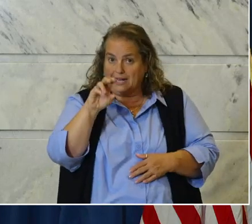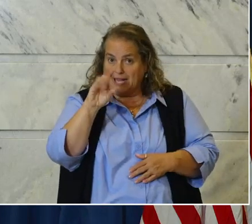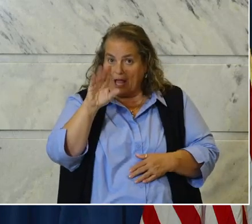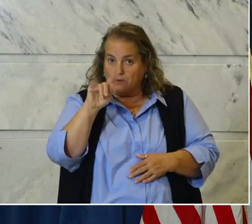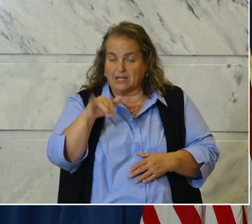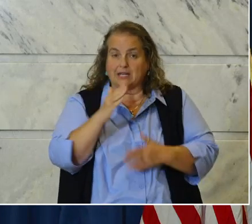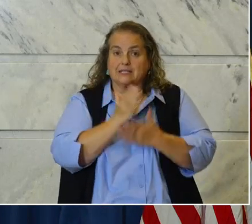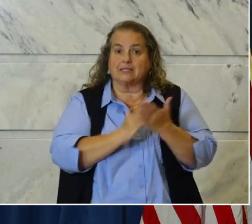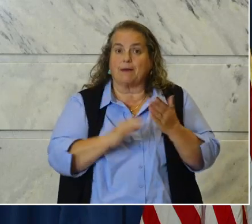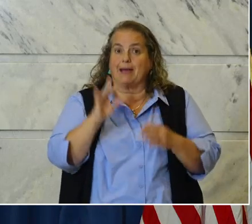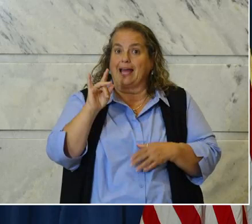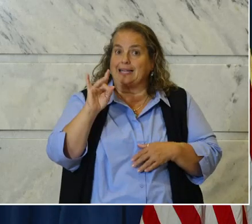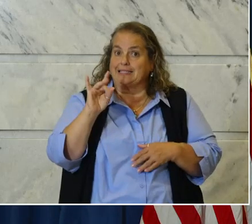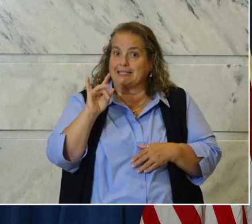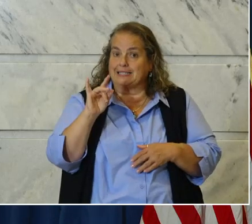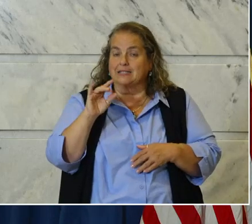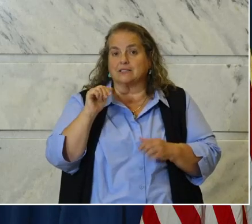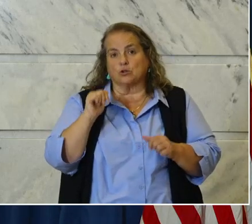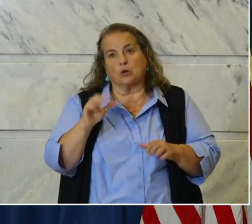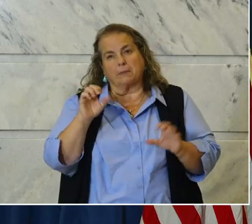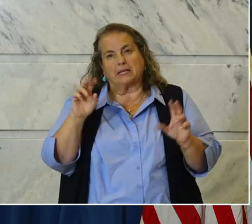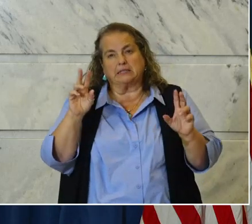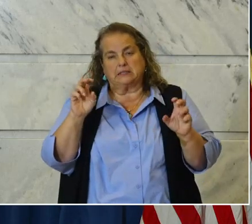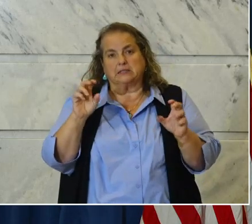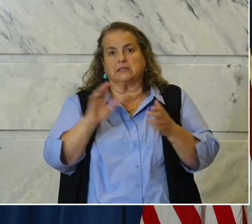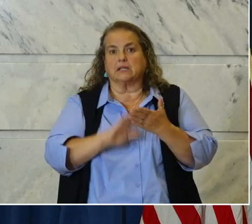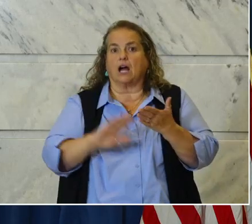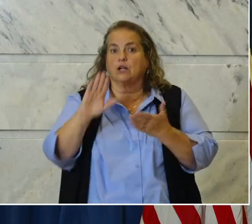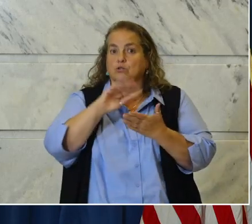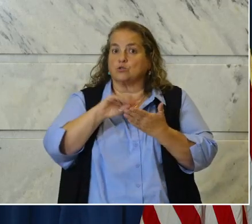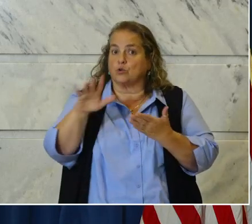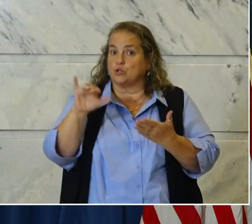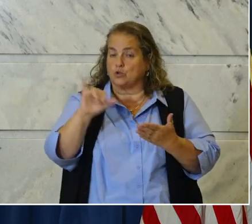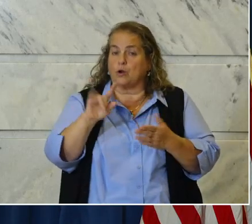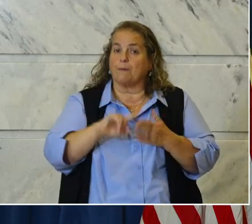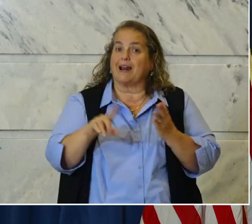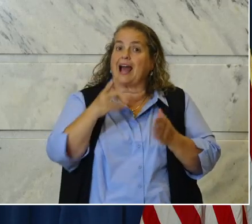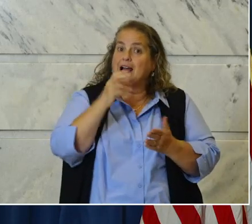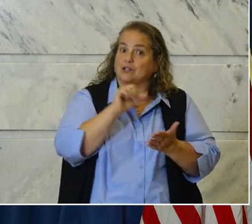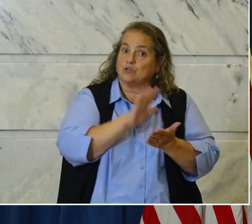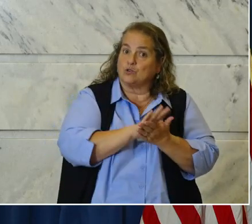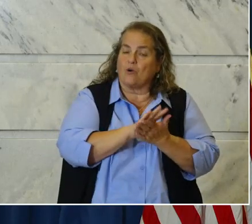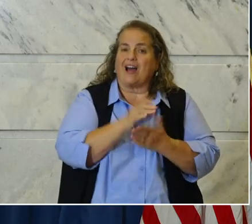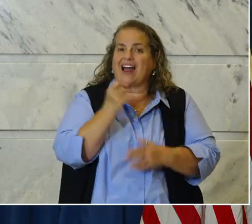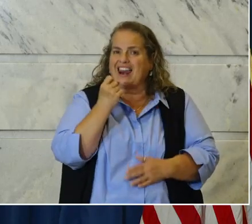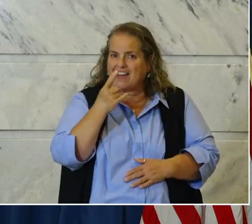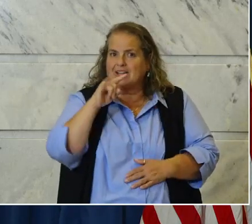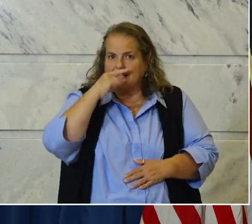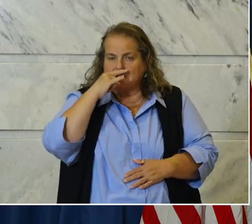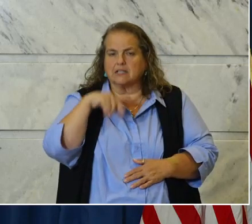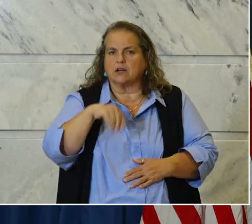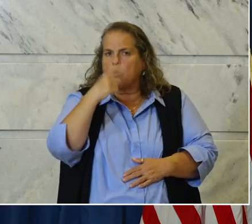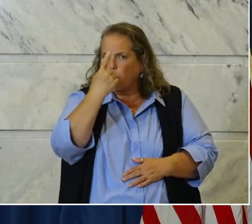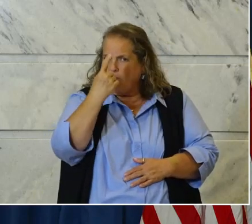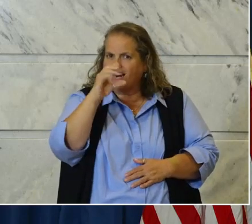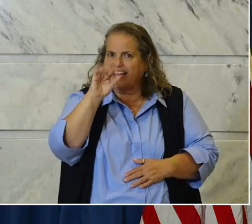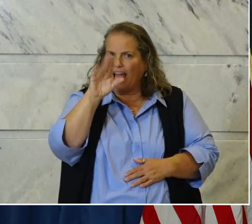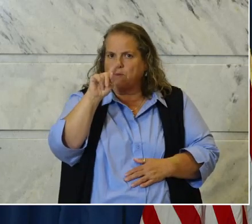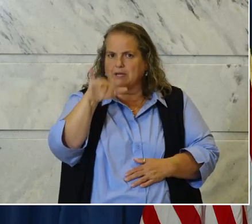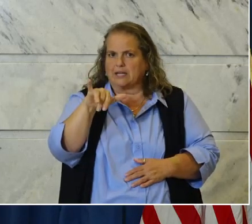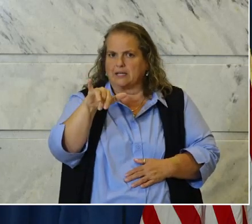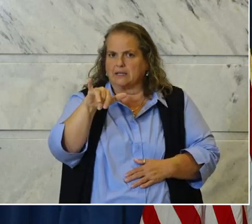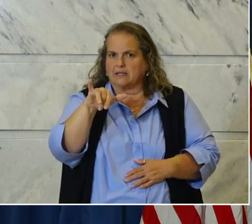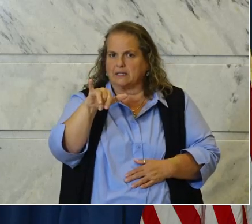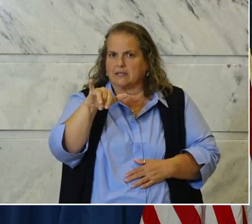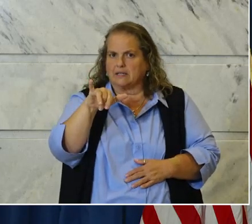are 18, so I guess they could be college students too, but if they're high school students, 11 kids in one county alone. Again, I hope